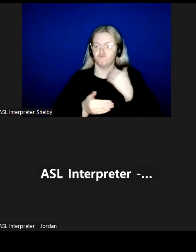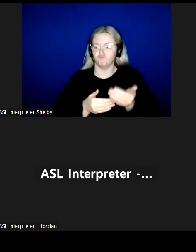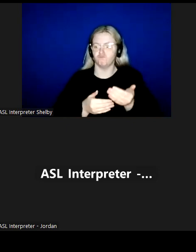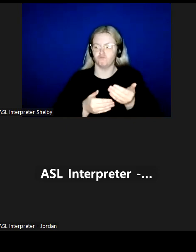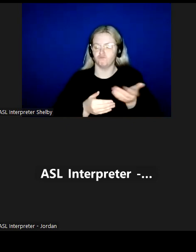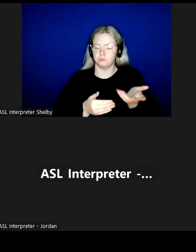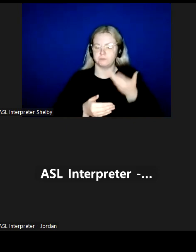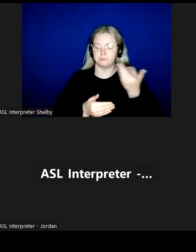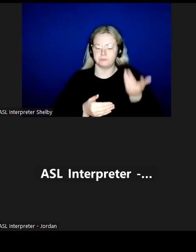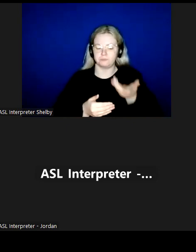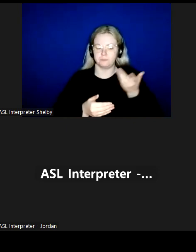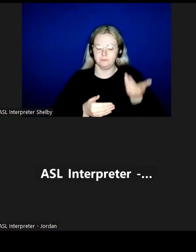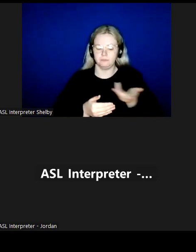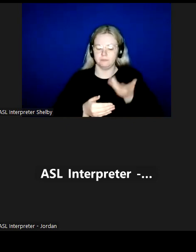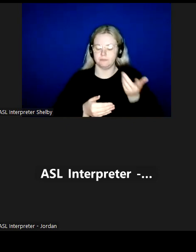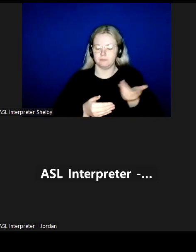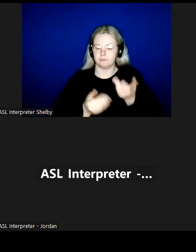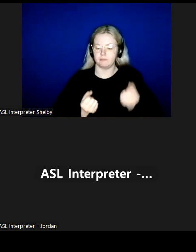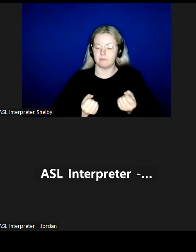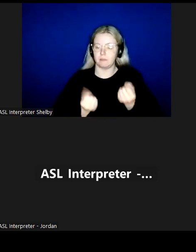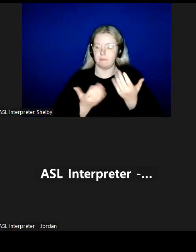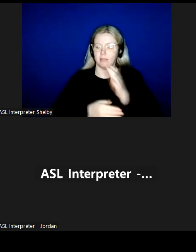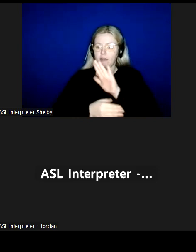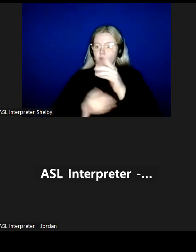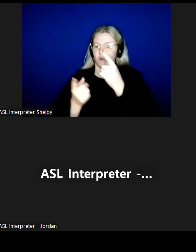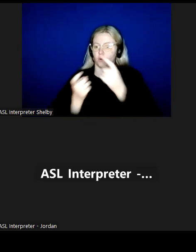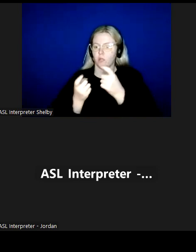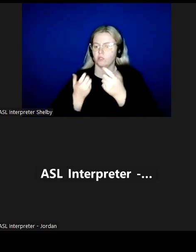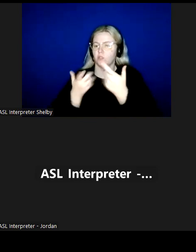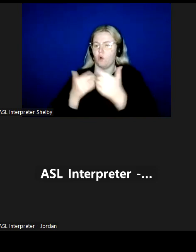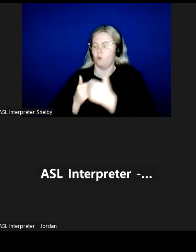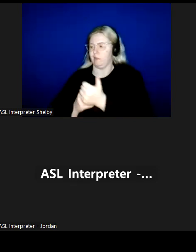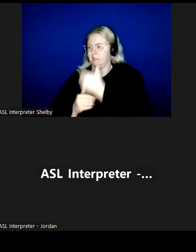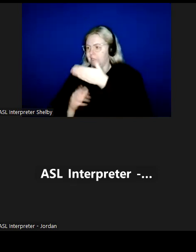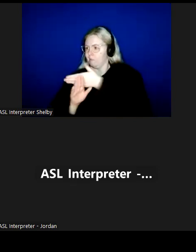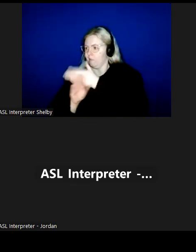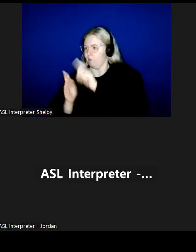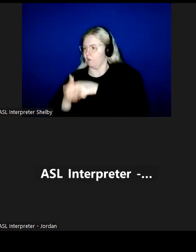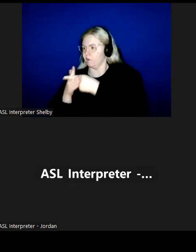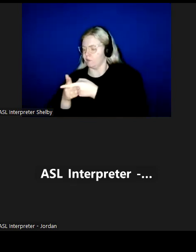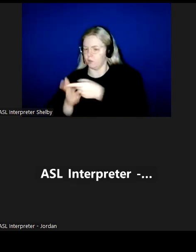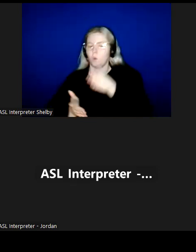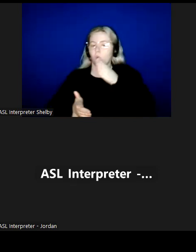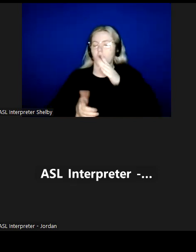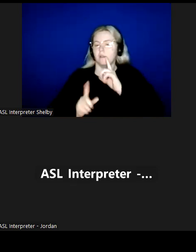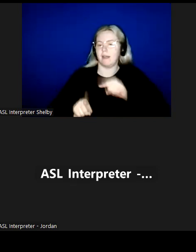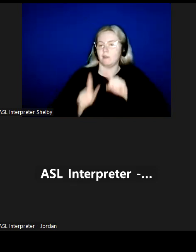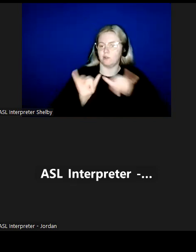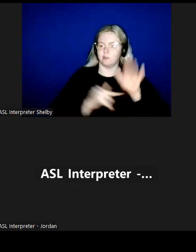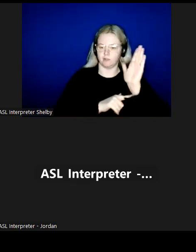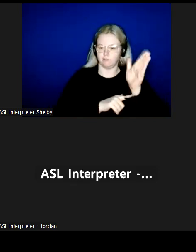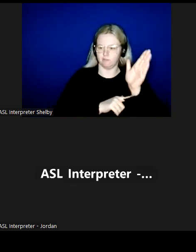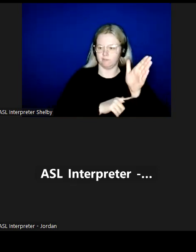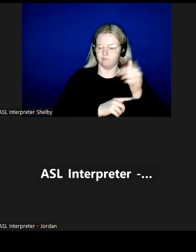a lot of the questions that you folks have submitted, hopefully they'll be answered. I will say in the short hour that